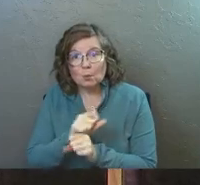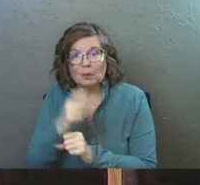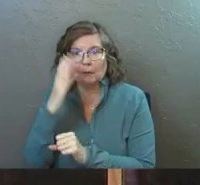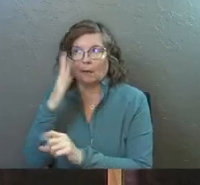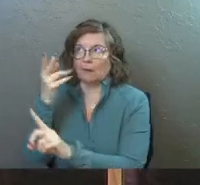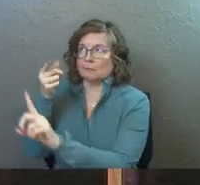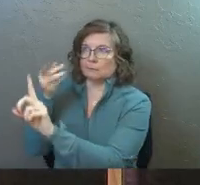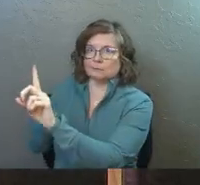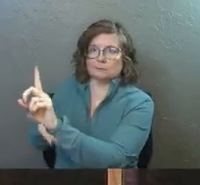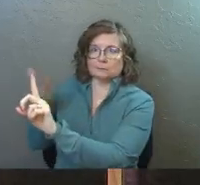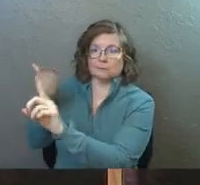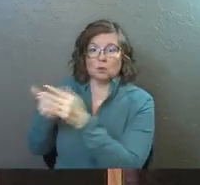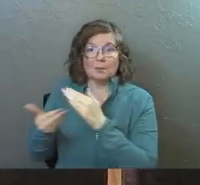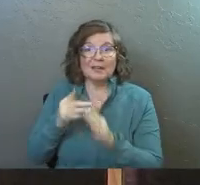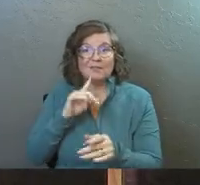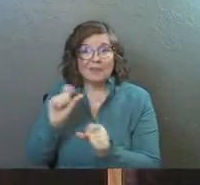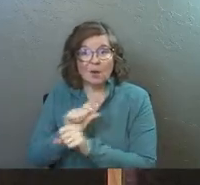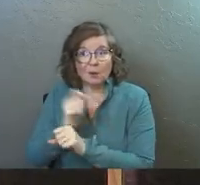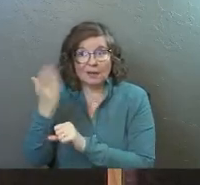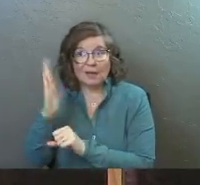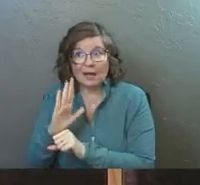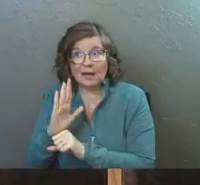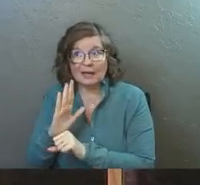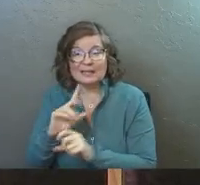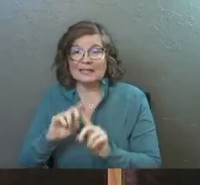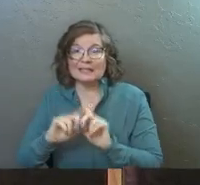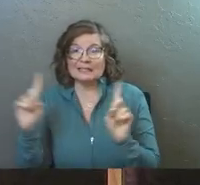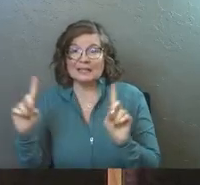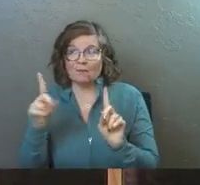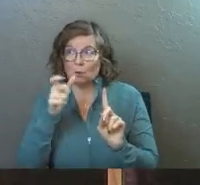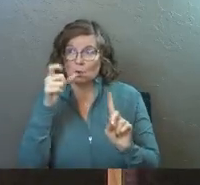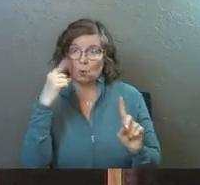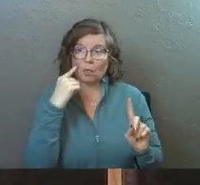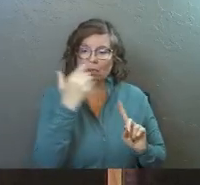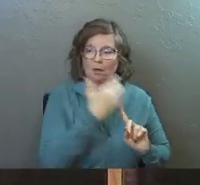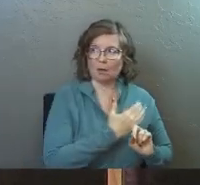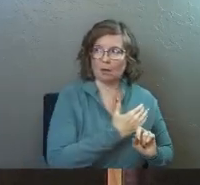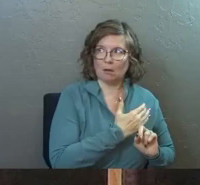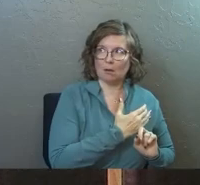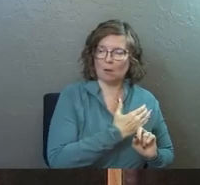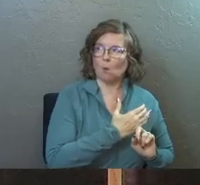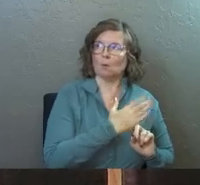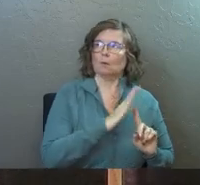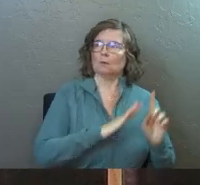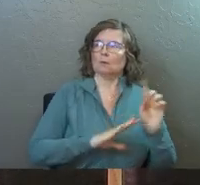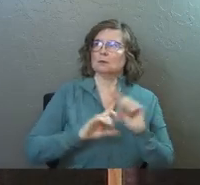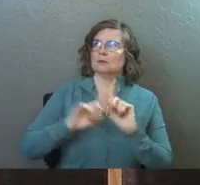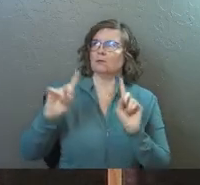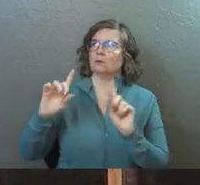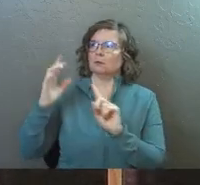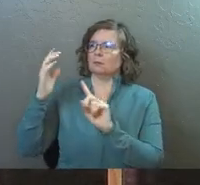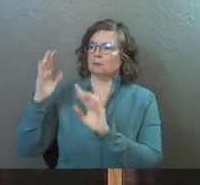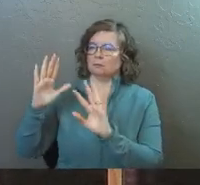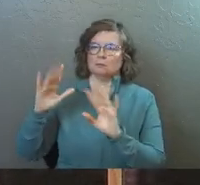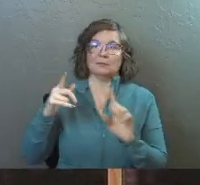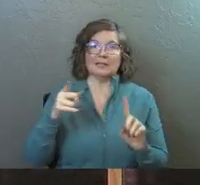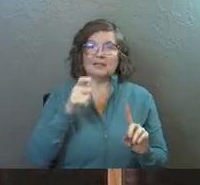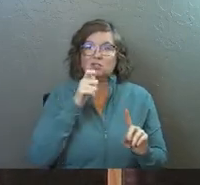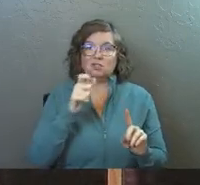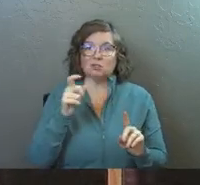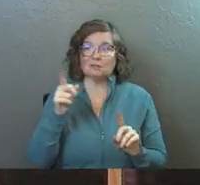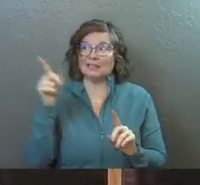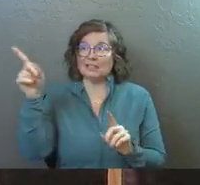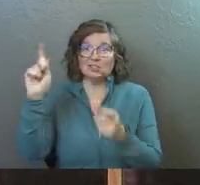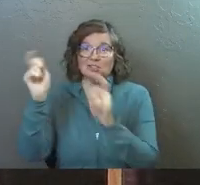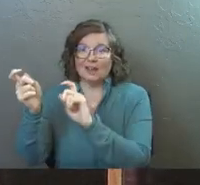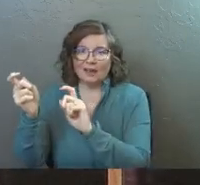God. No matter if that real God is different from who you are. Because he should not be the one that changes.